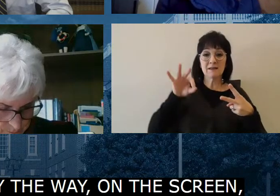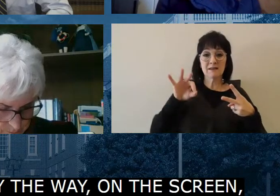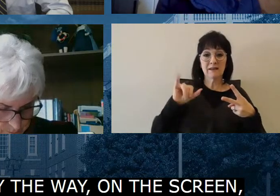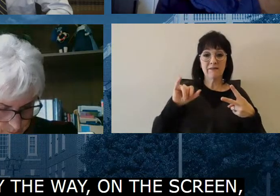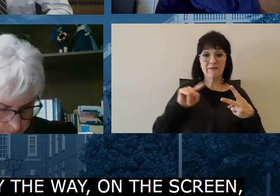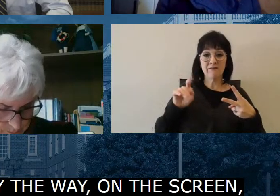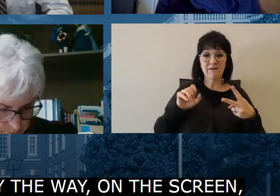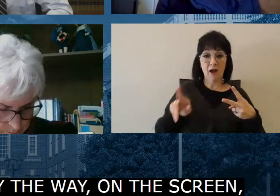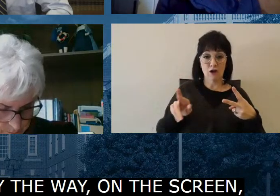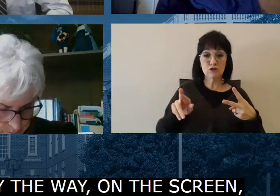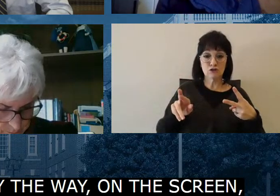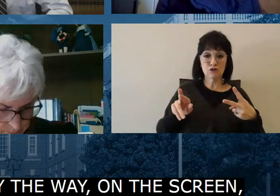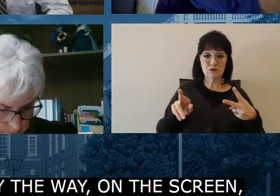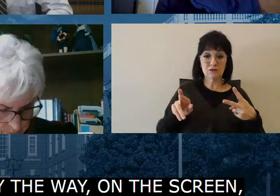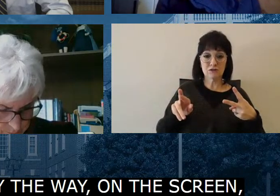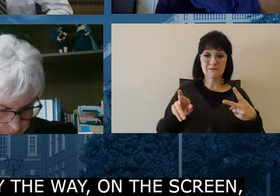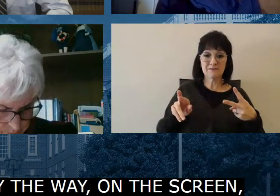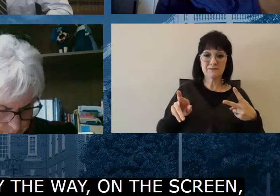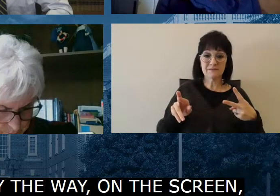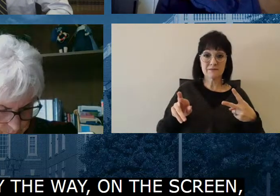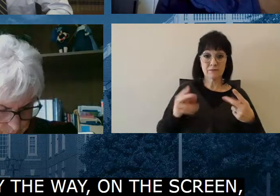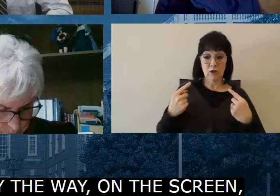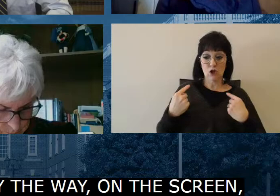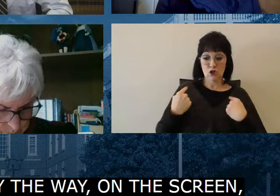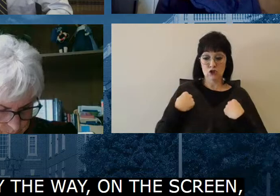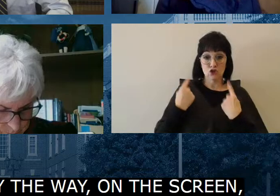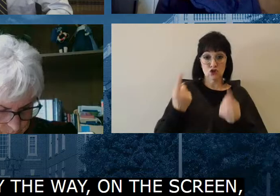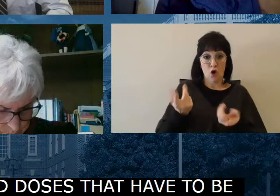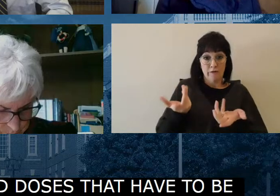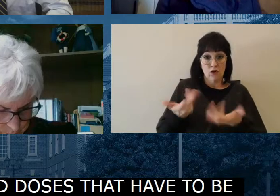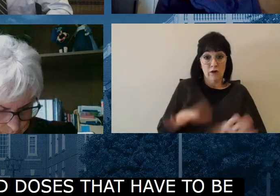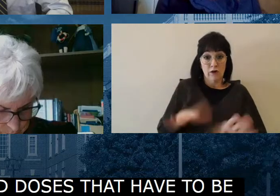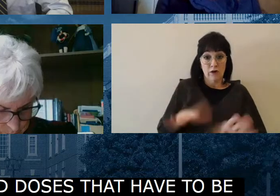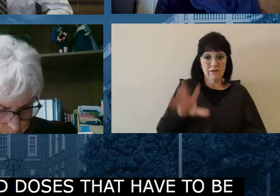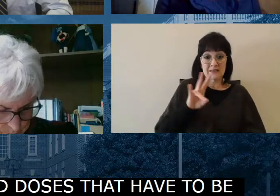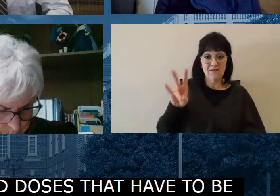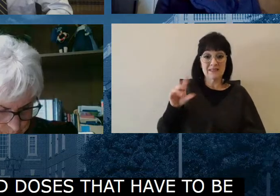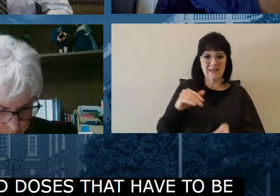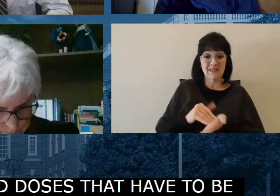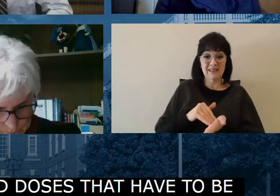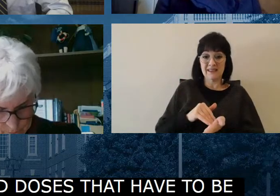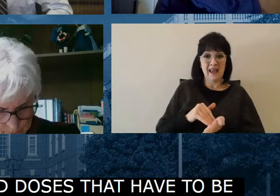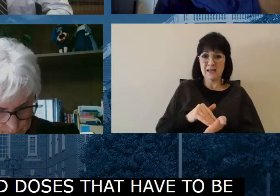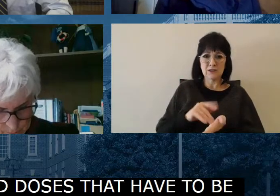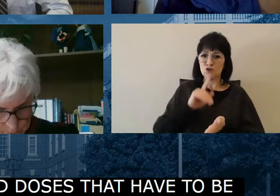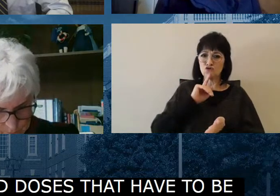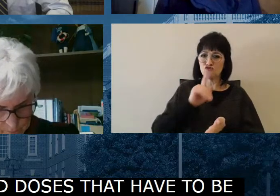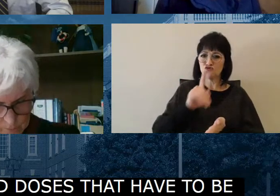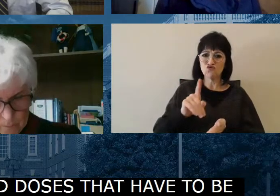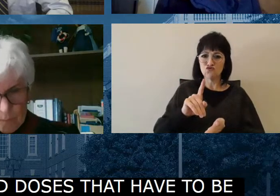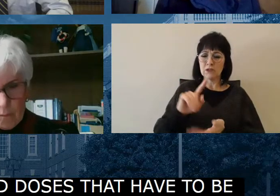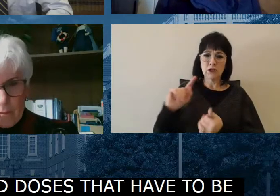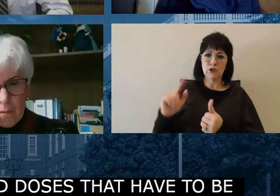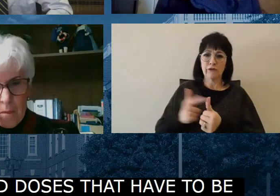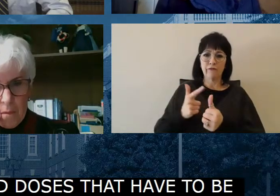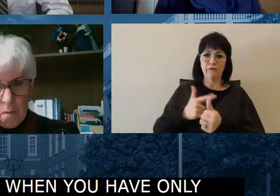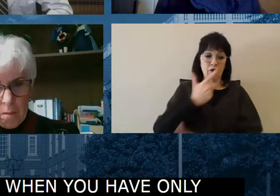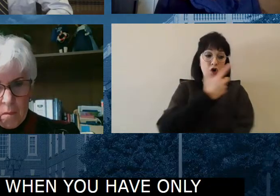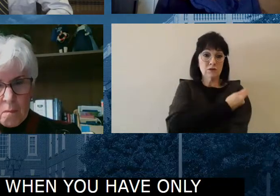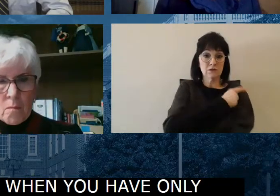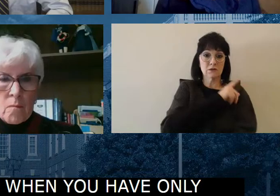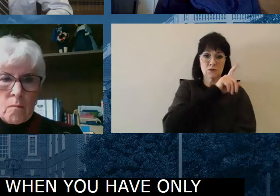77,000 that have been done. And that's why the J&J vaccine is such a game changer, because every dose is